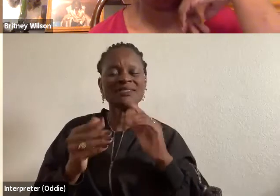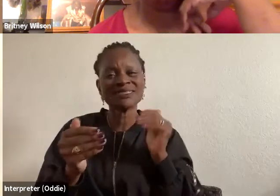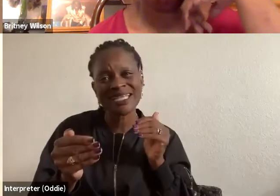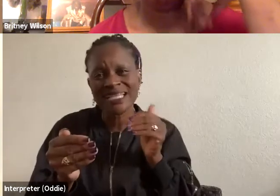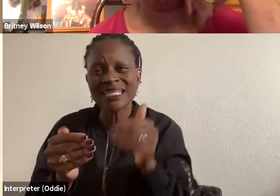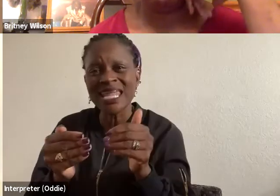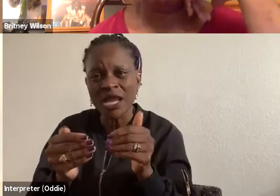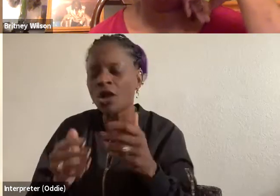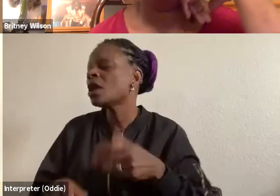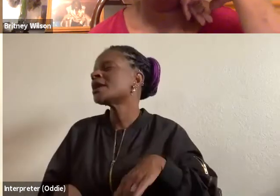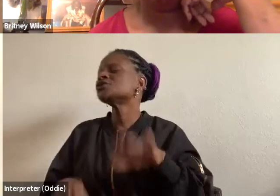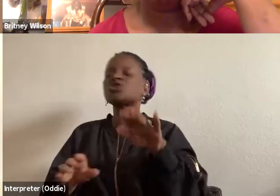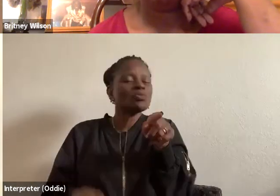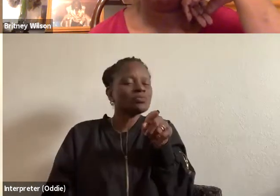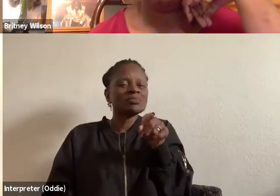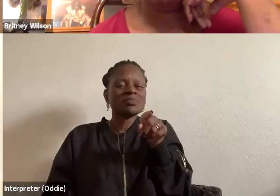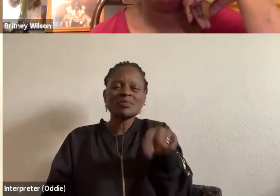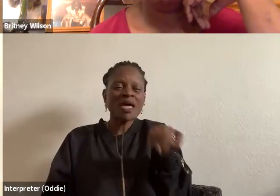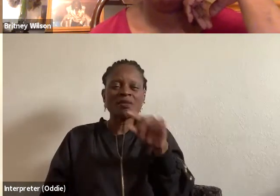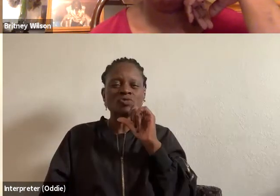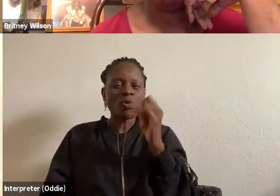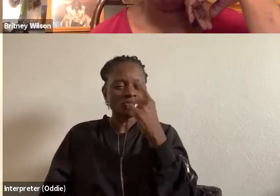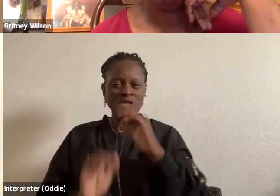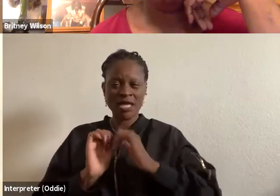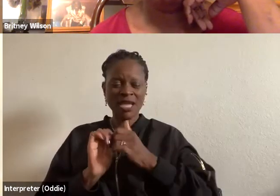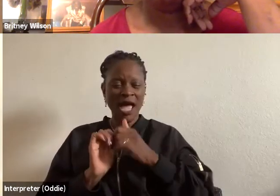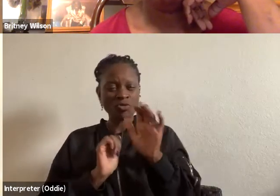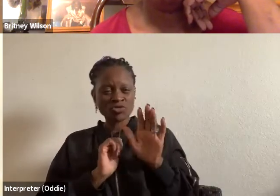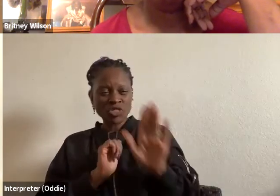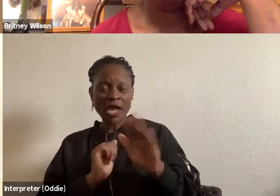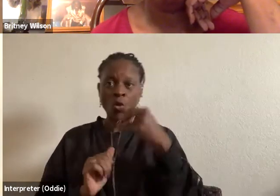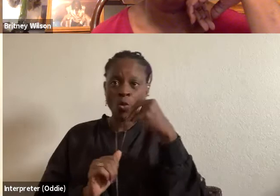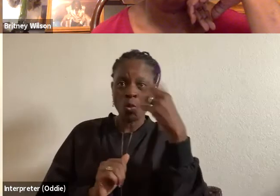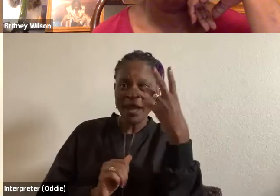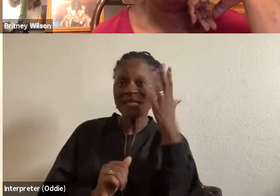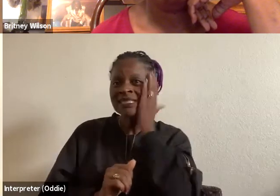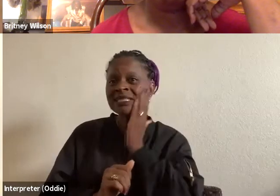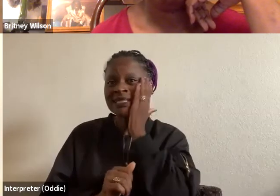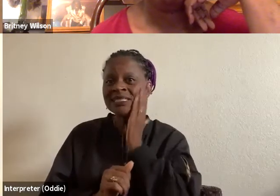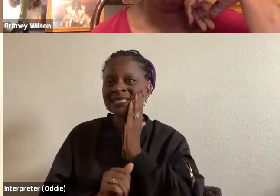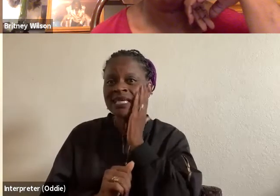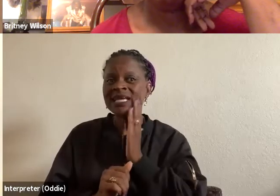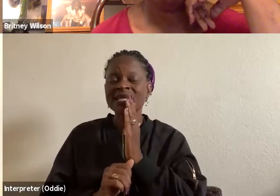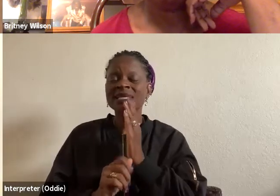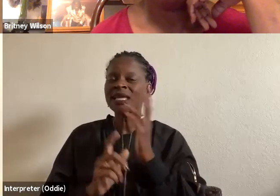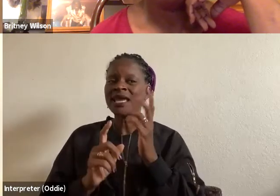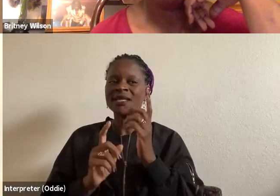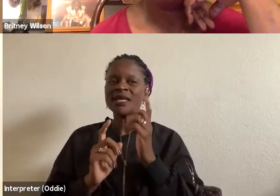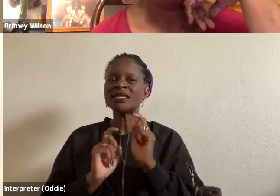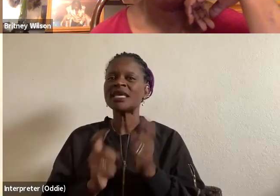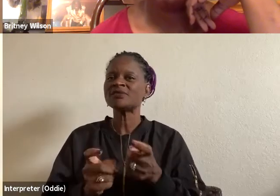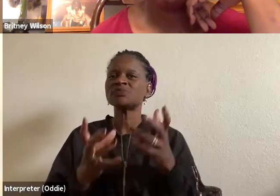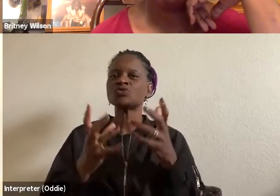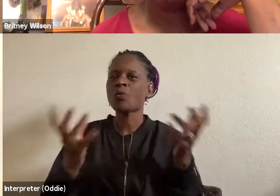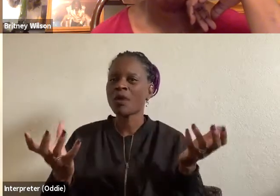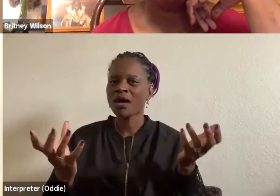whiteness has allowed you to access things easily, even if you may have had it hard to some degree. But your